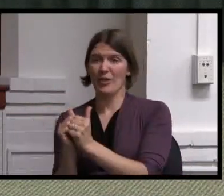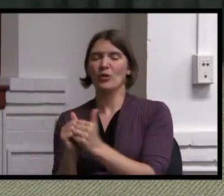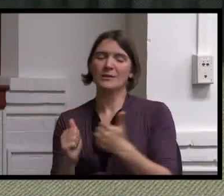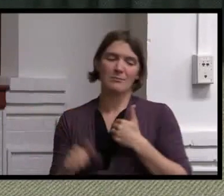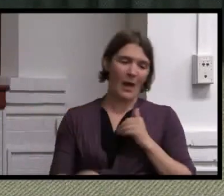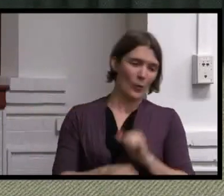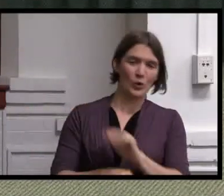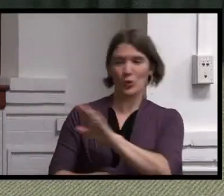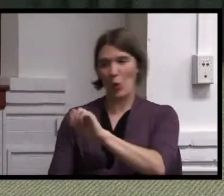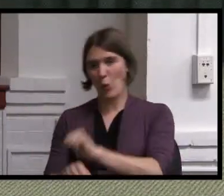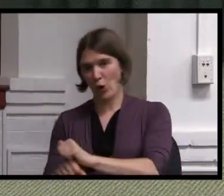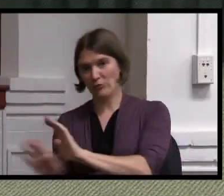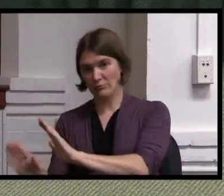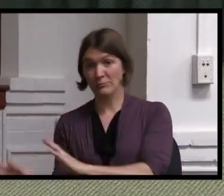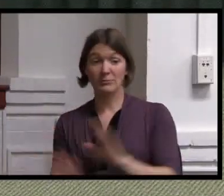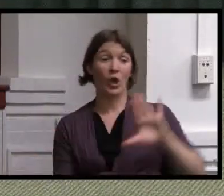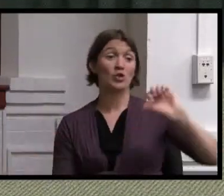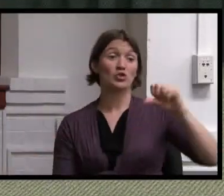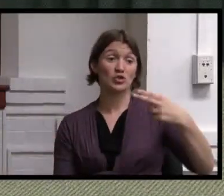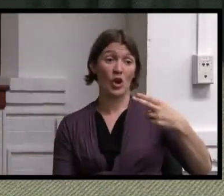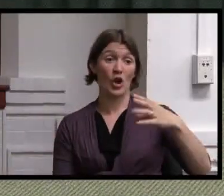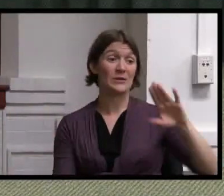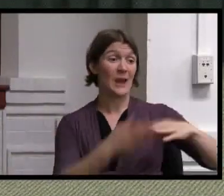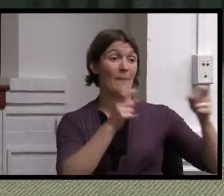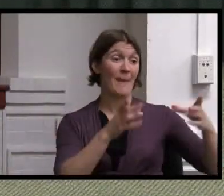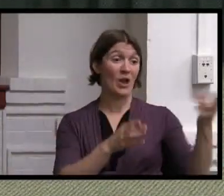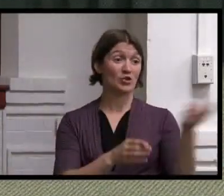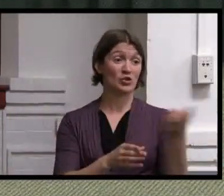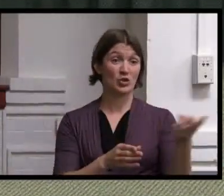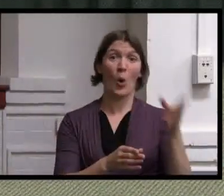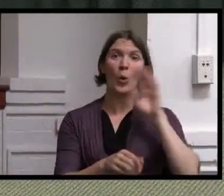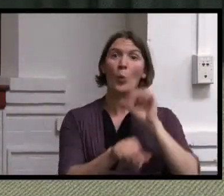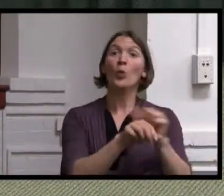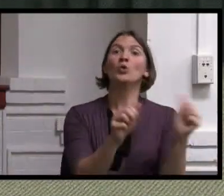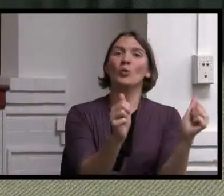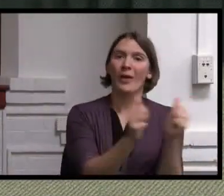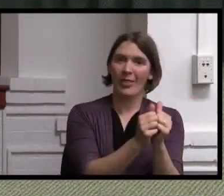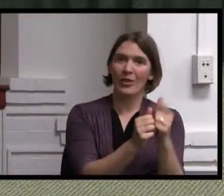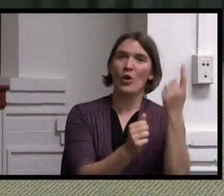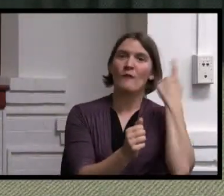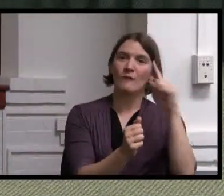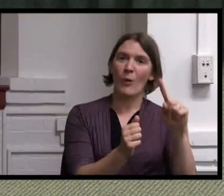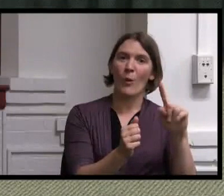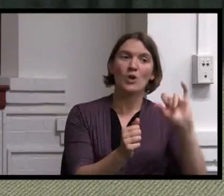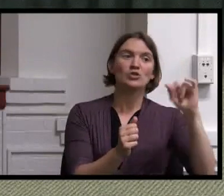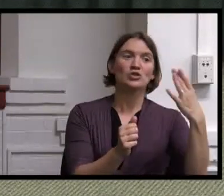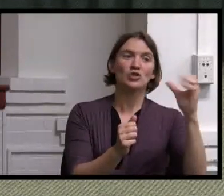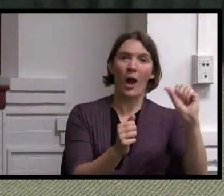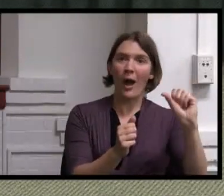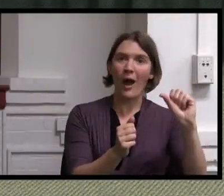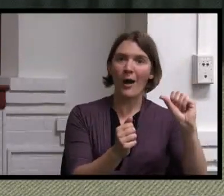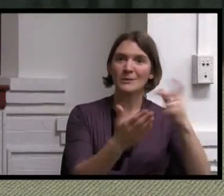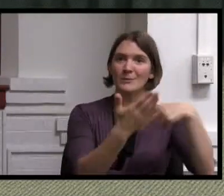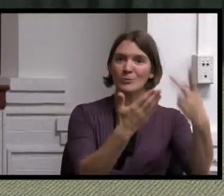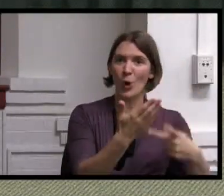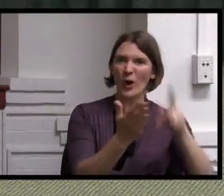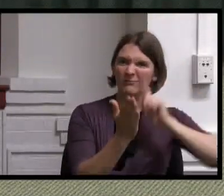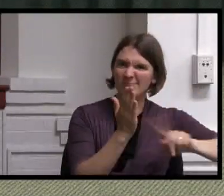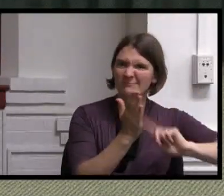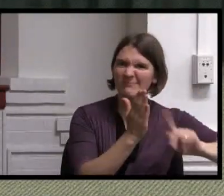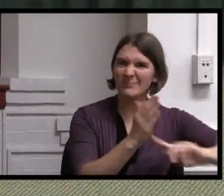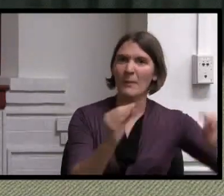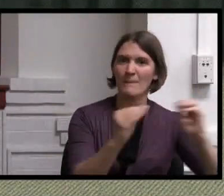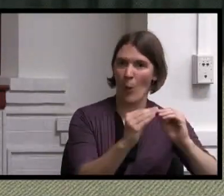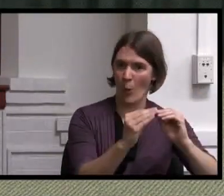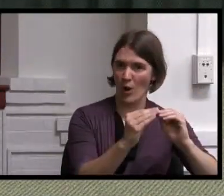roles. Josh and our town manager would sort of work together on the jobs program, investigating